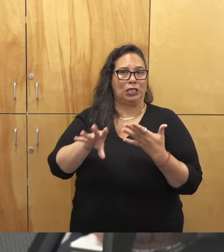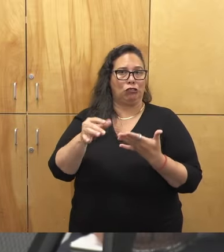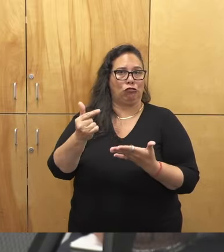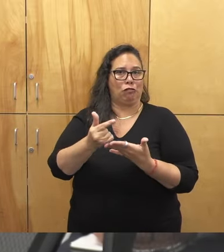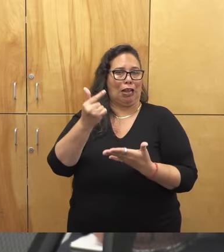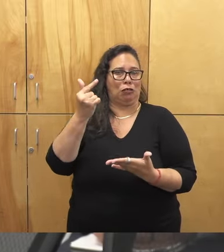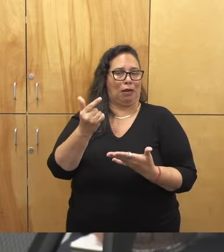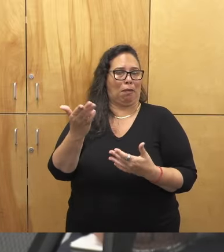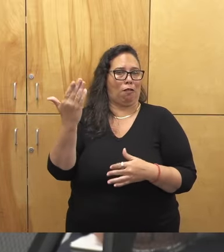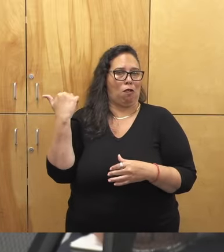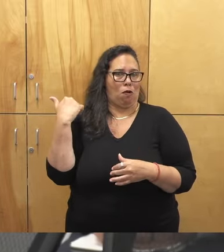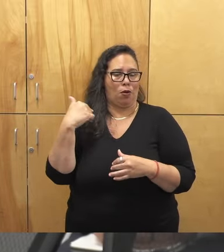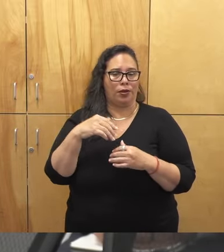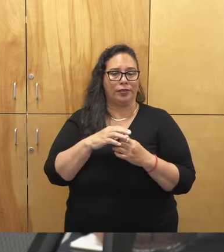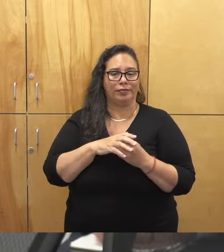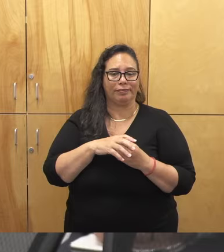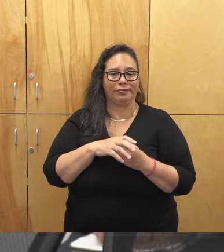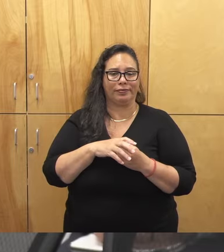before